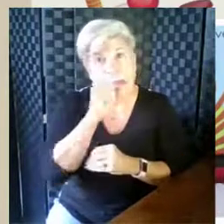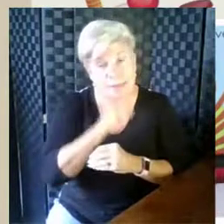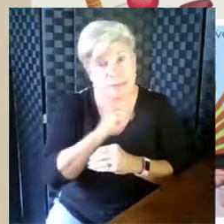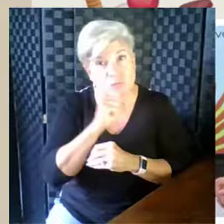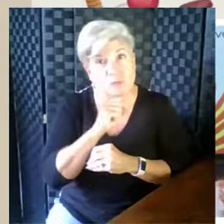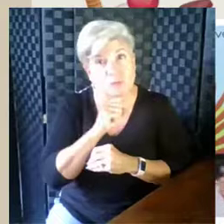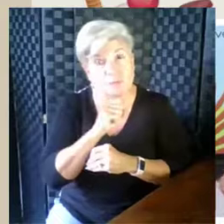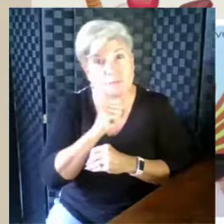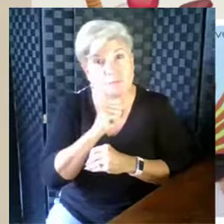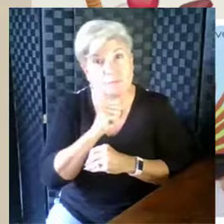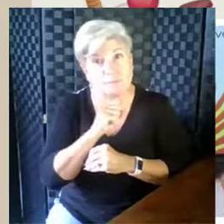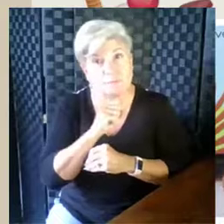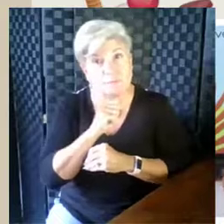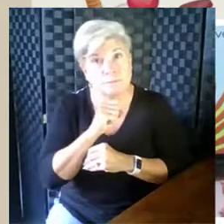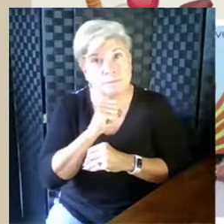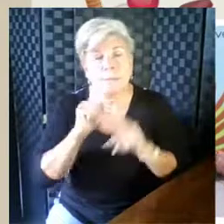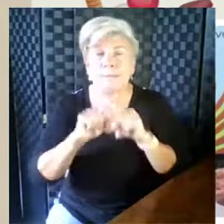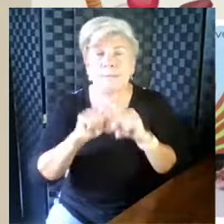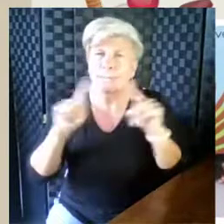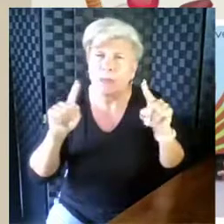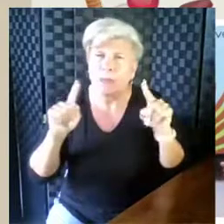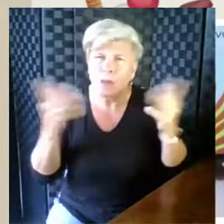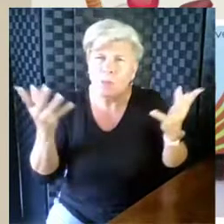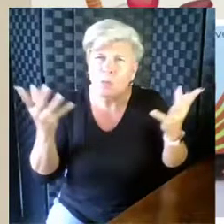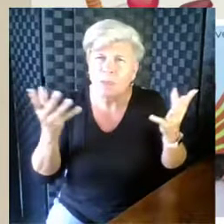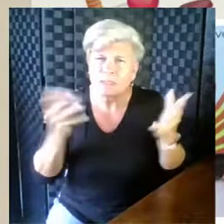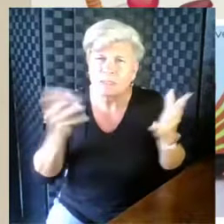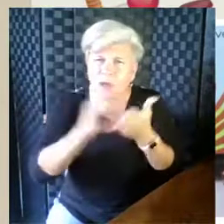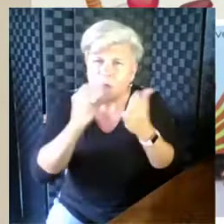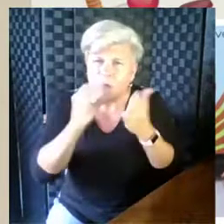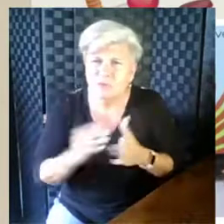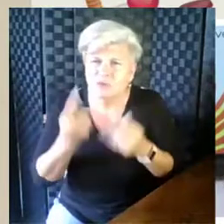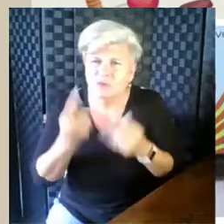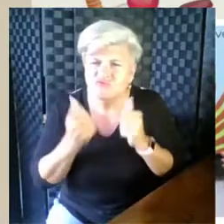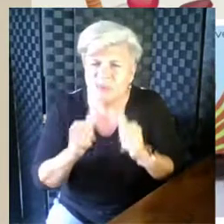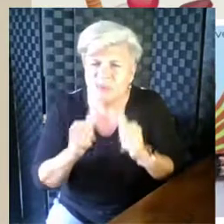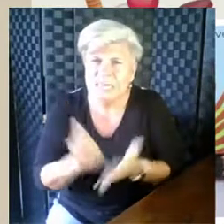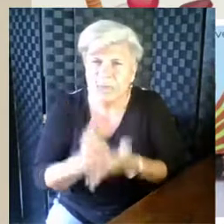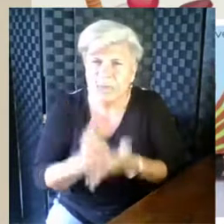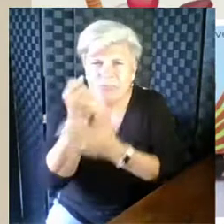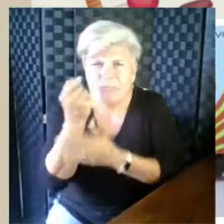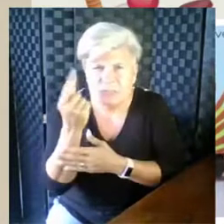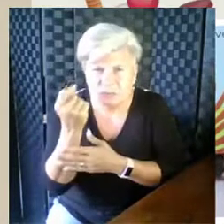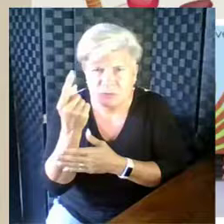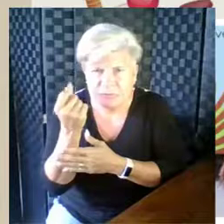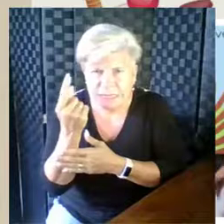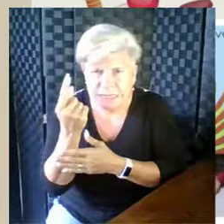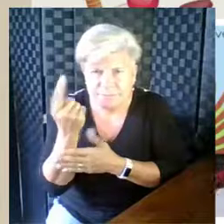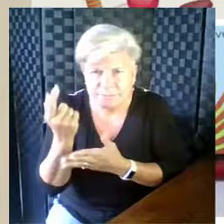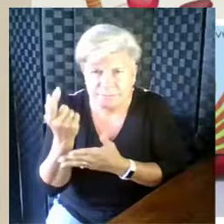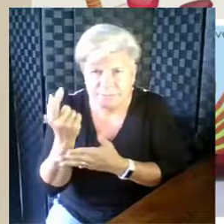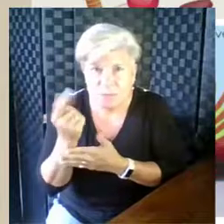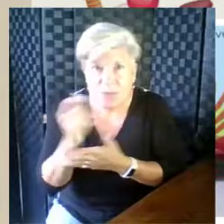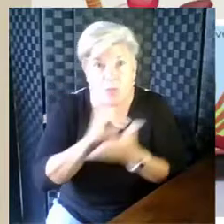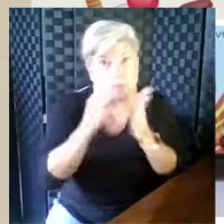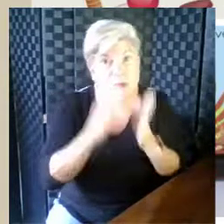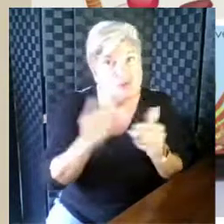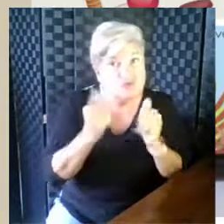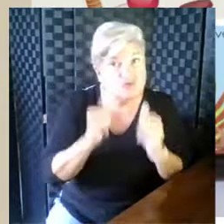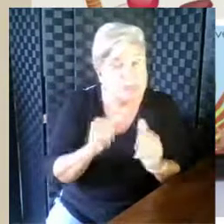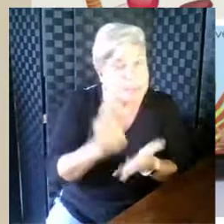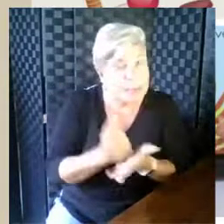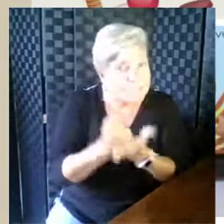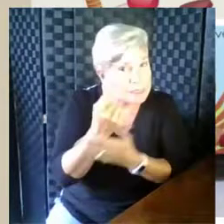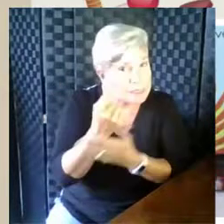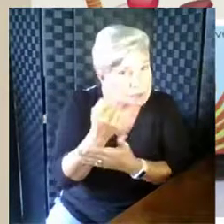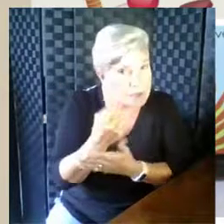cream, obviously. But what is the author trying to help us understand? Well, the author is trying to